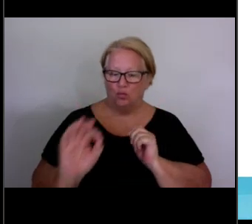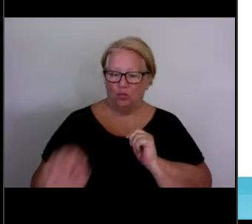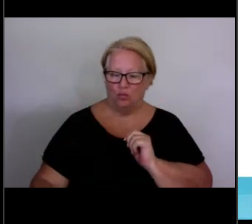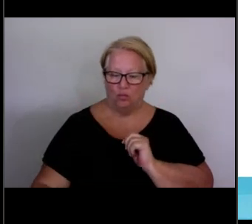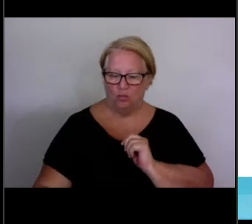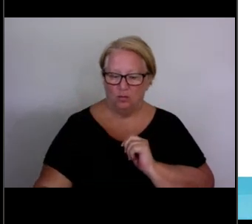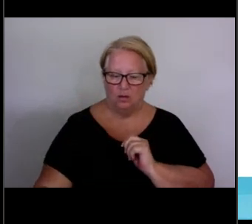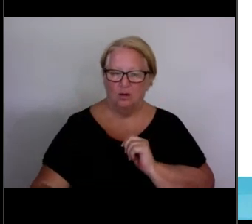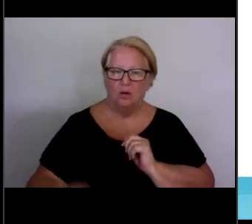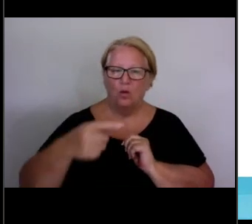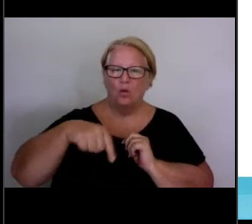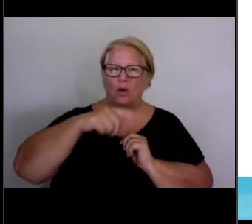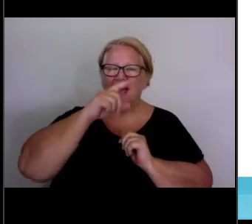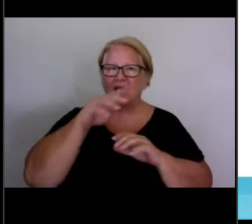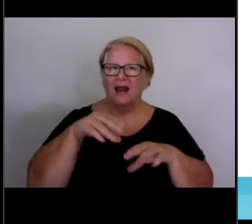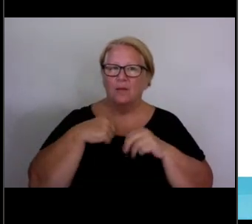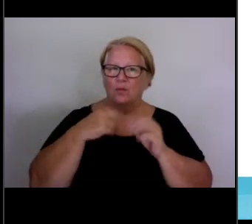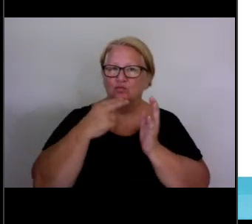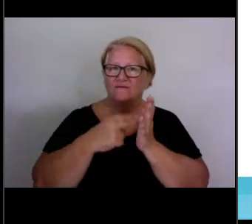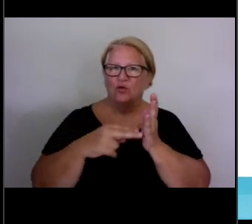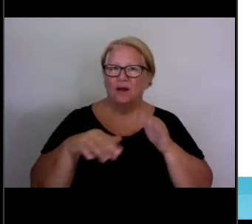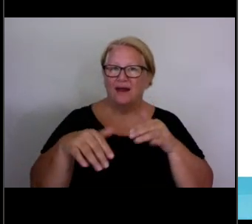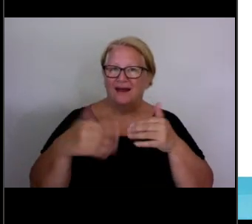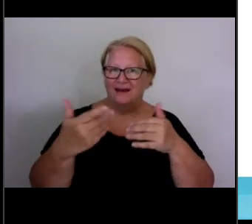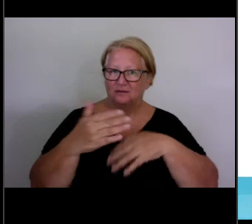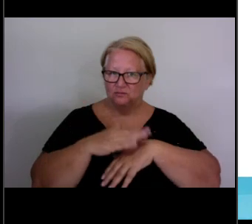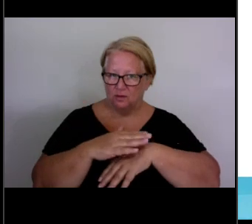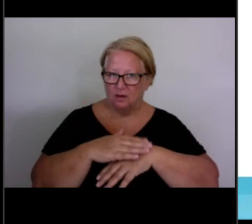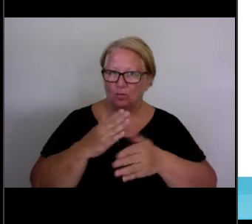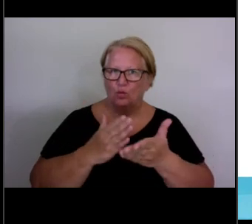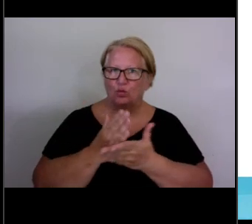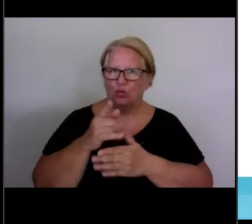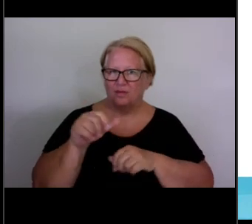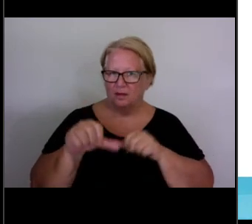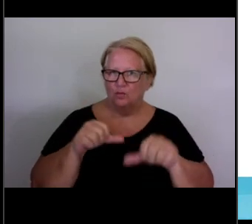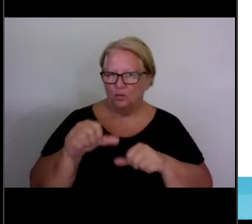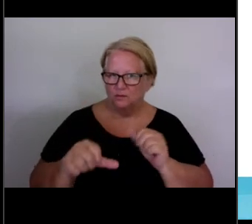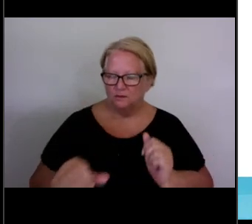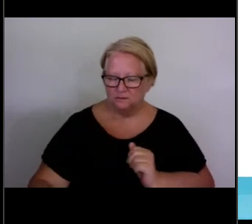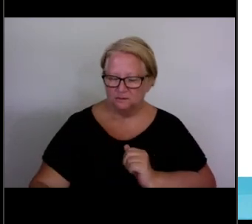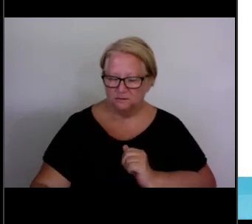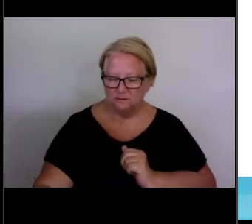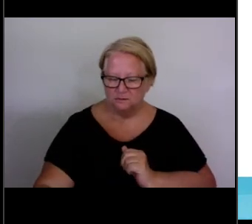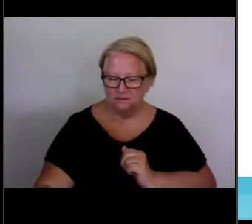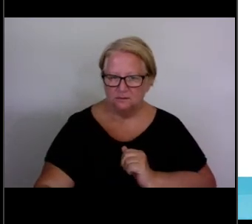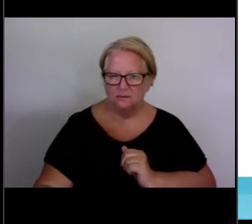can actually accept referrals at any stage of the criminal justice process, including pre